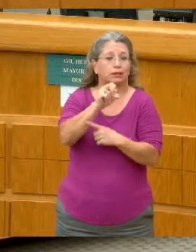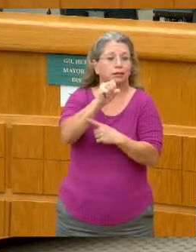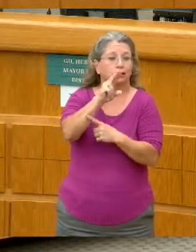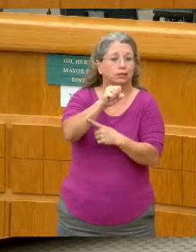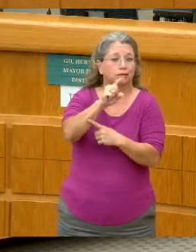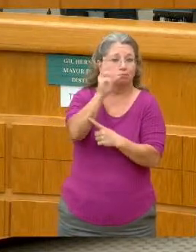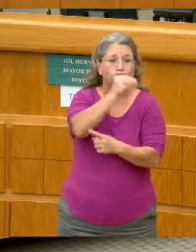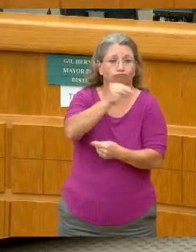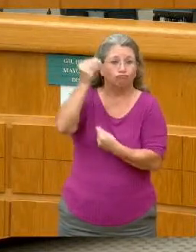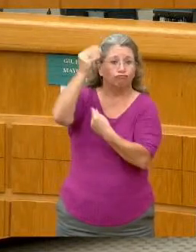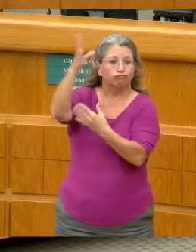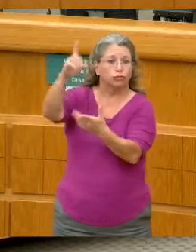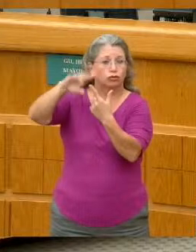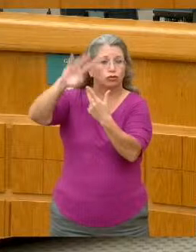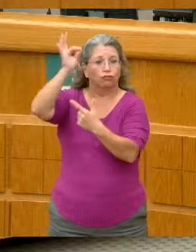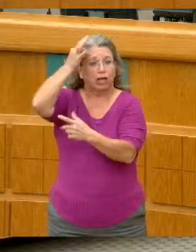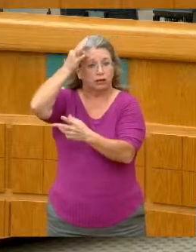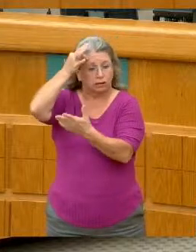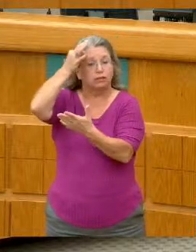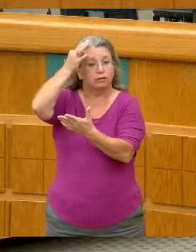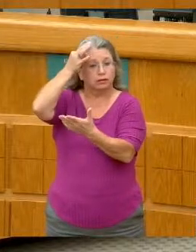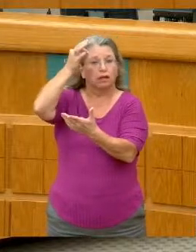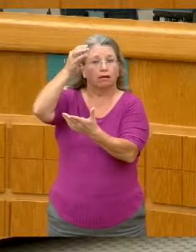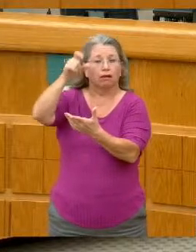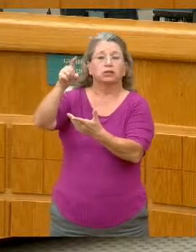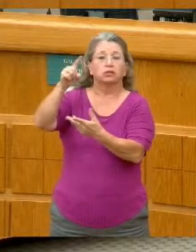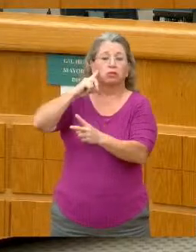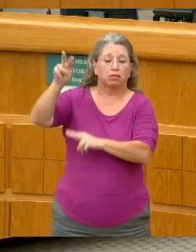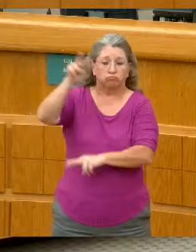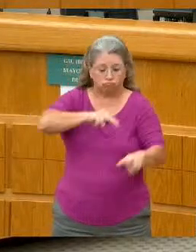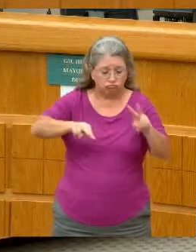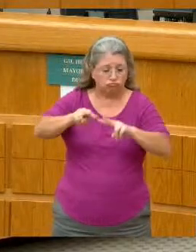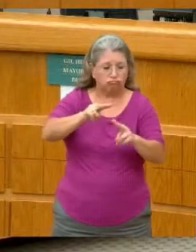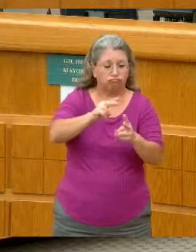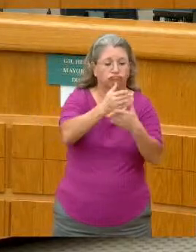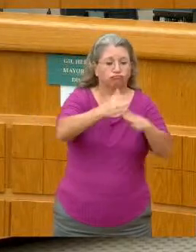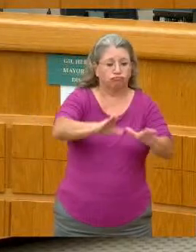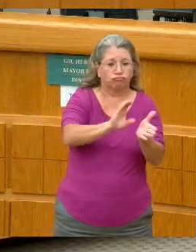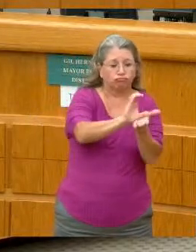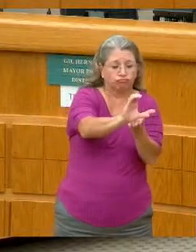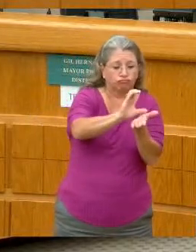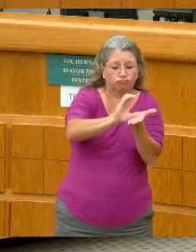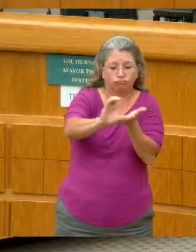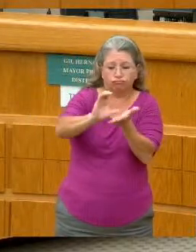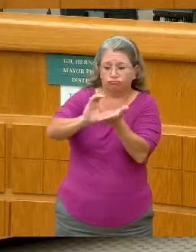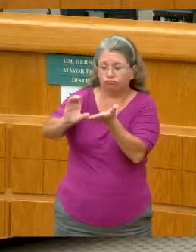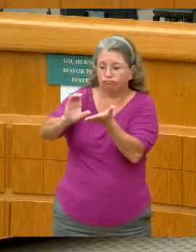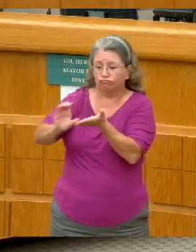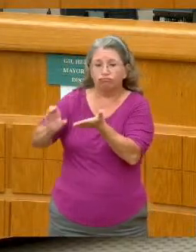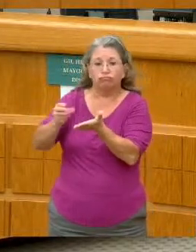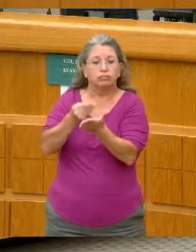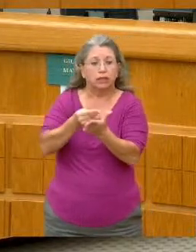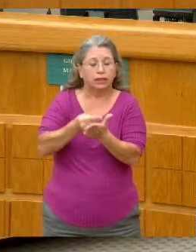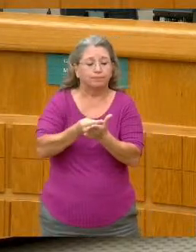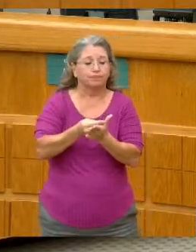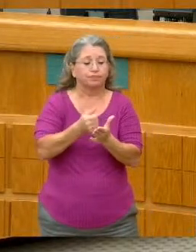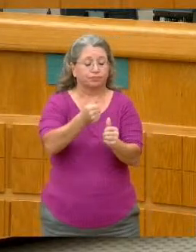numbers they have, but it's based on census information. And so everybody that you